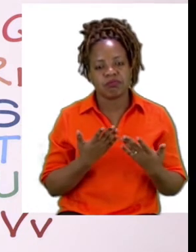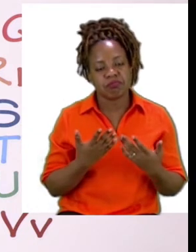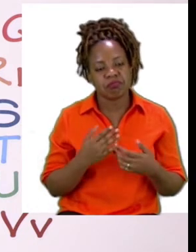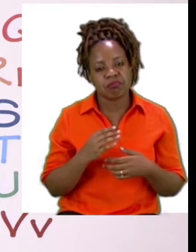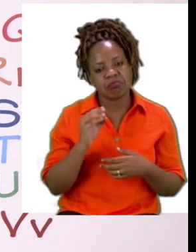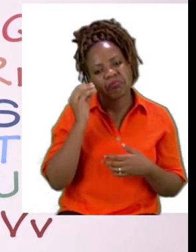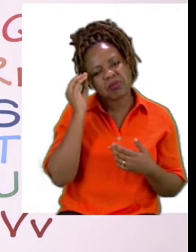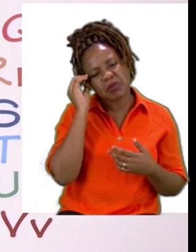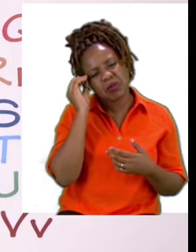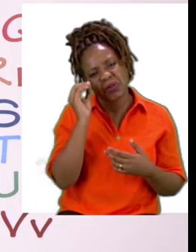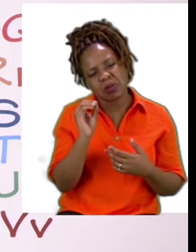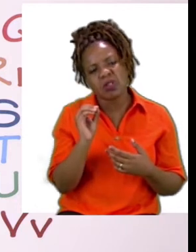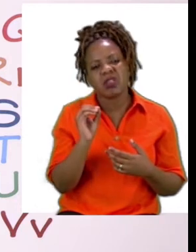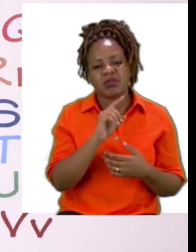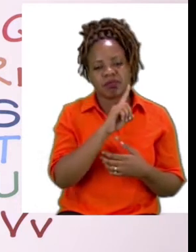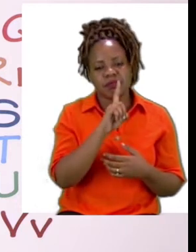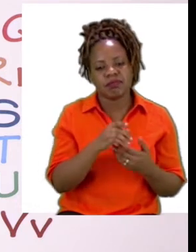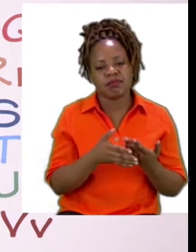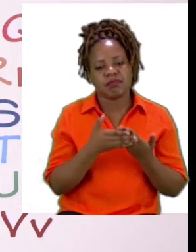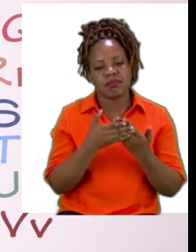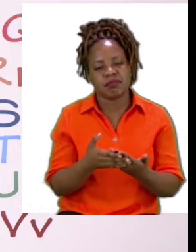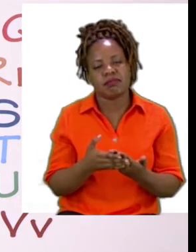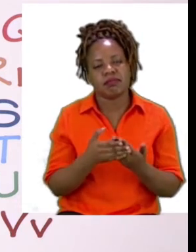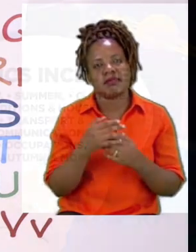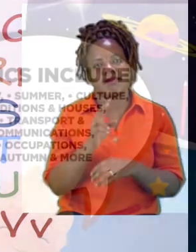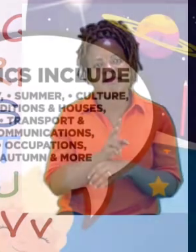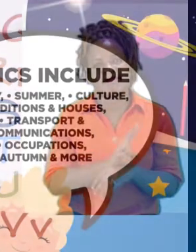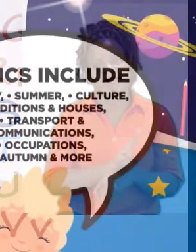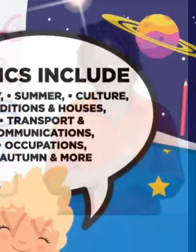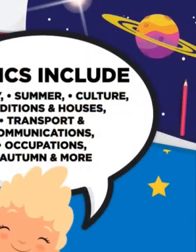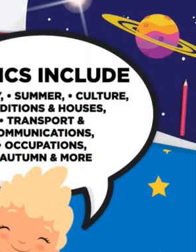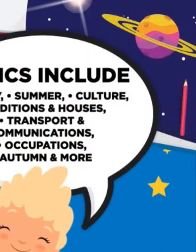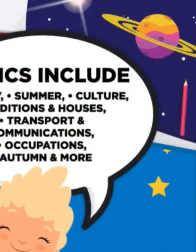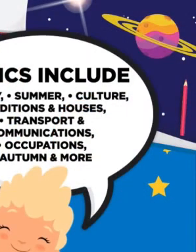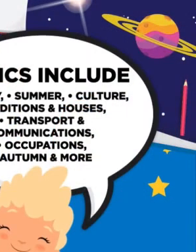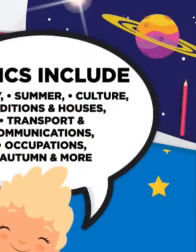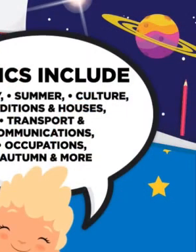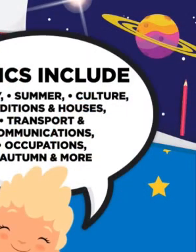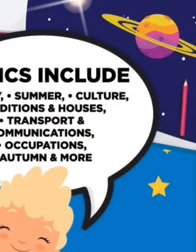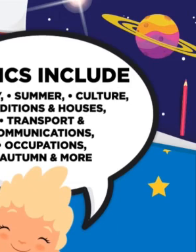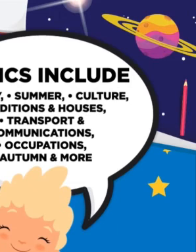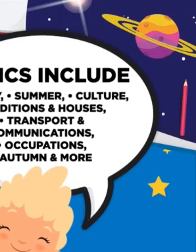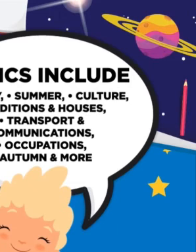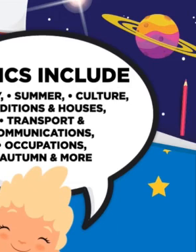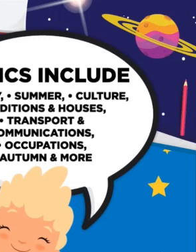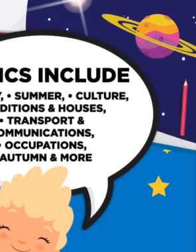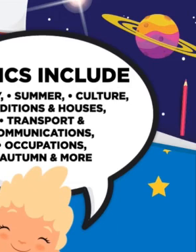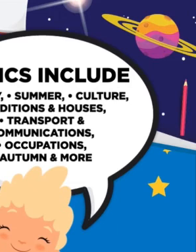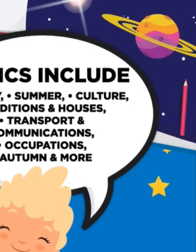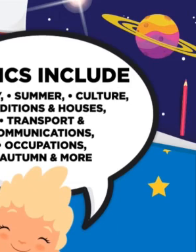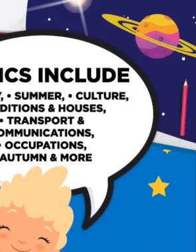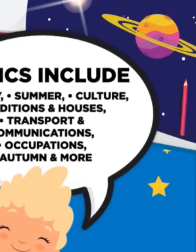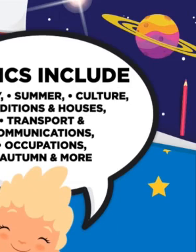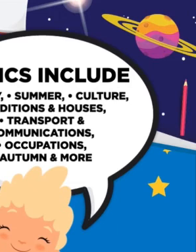to ask for help. I will see you soon after the advert break. Do you have children in the age range of 5 to 6 years